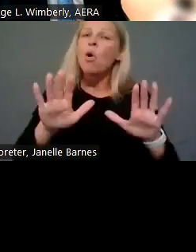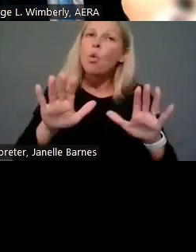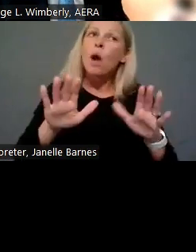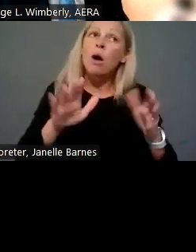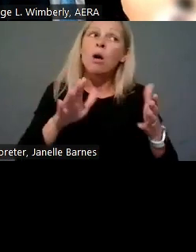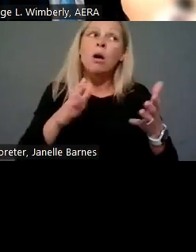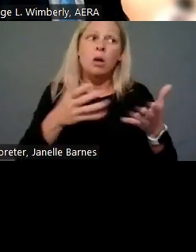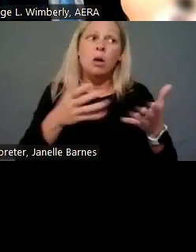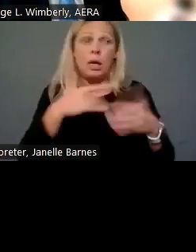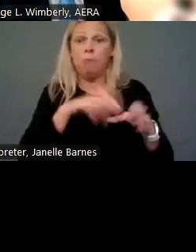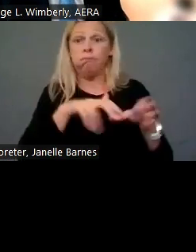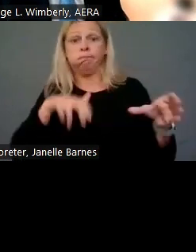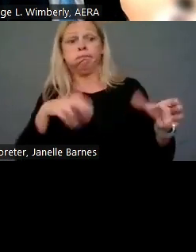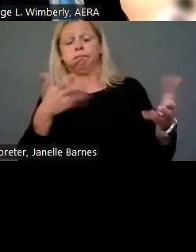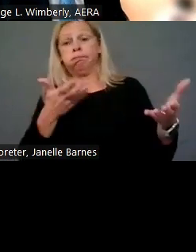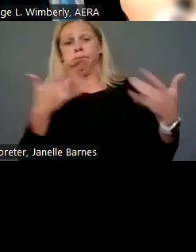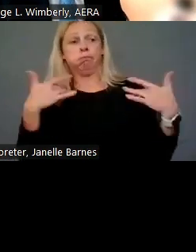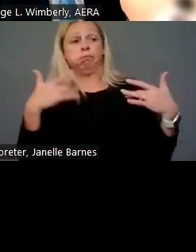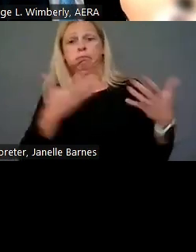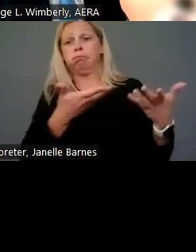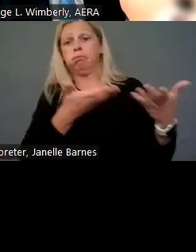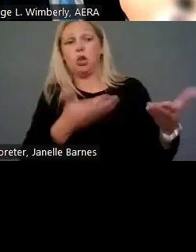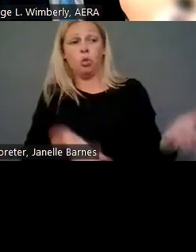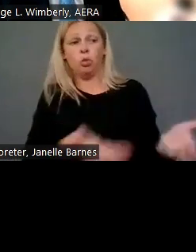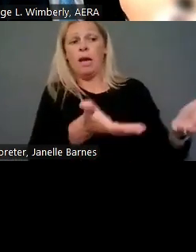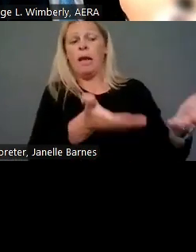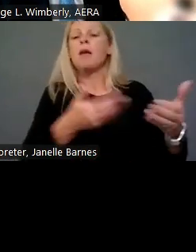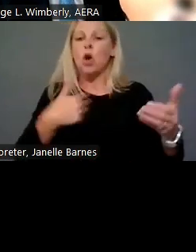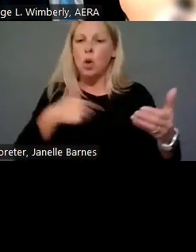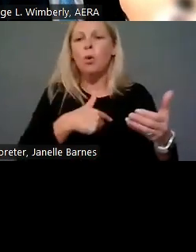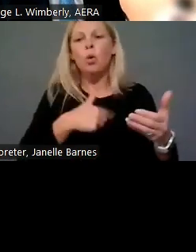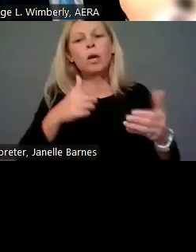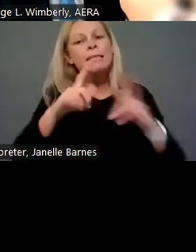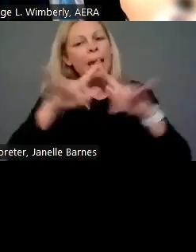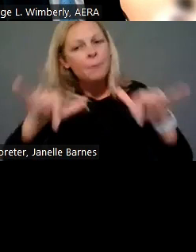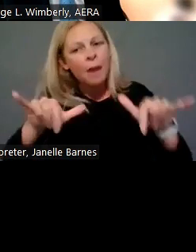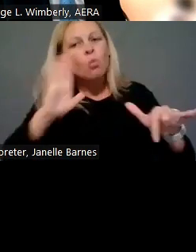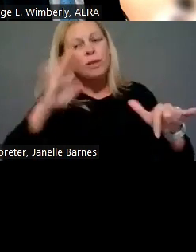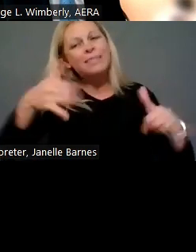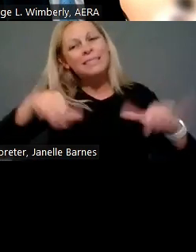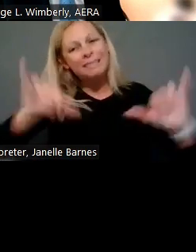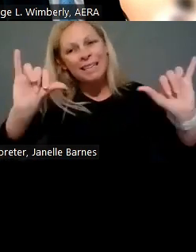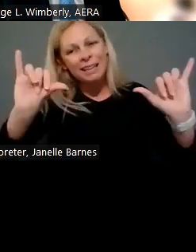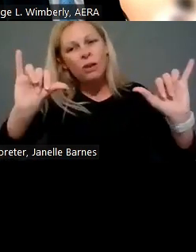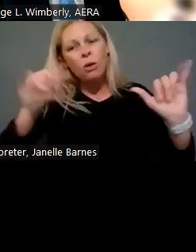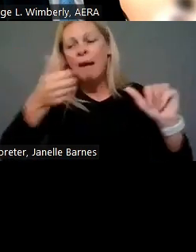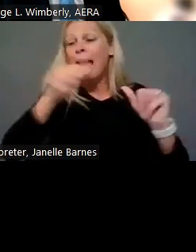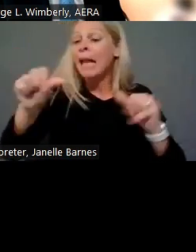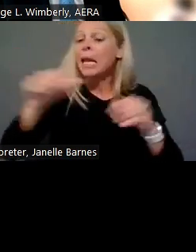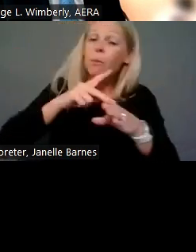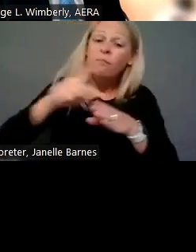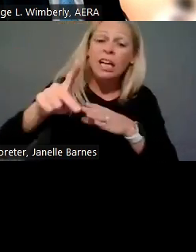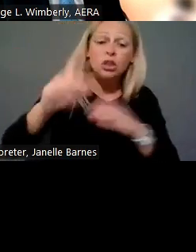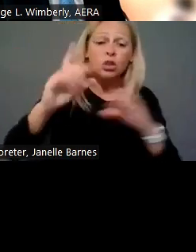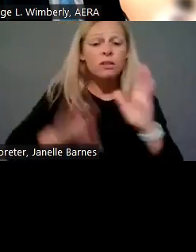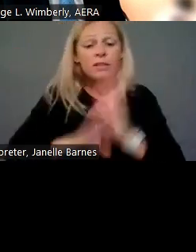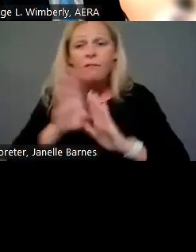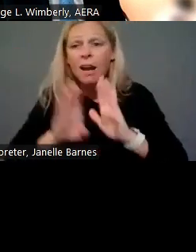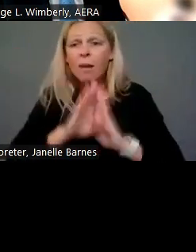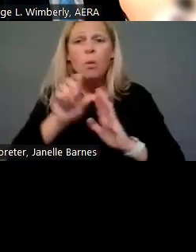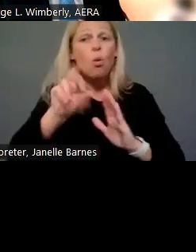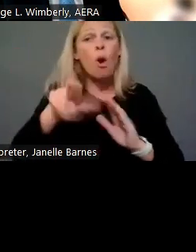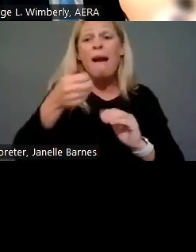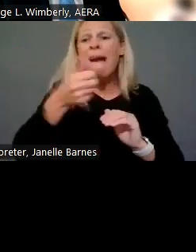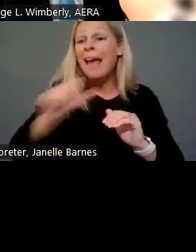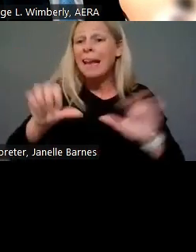we do hope that if any way that for our fellows, if we can provide any type of professional development and other activities that can help to